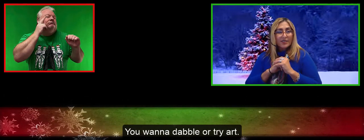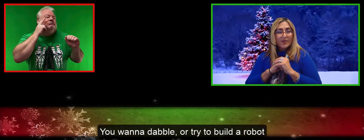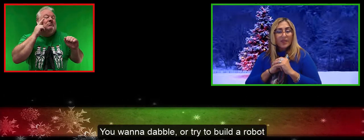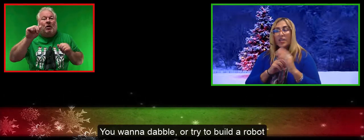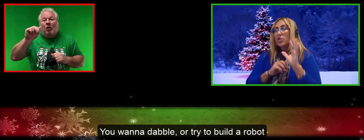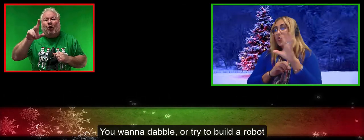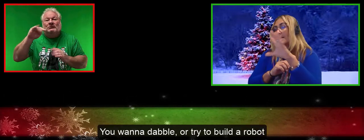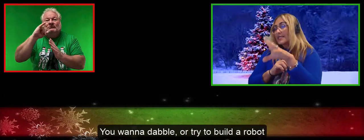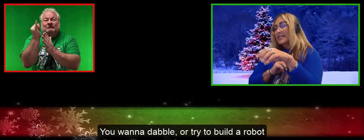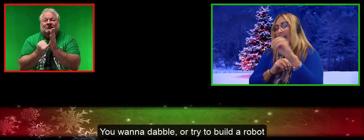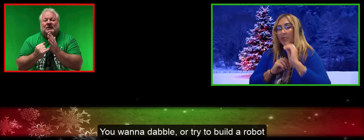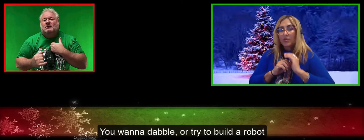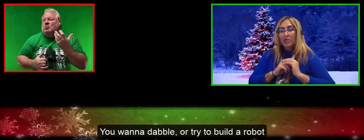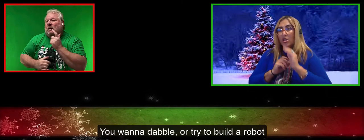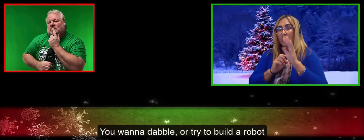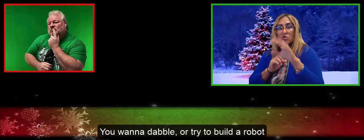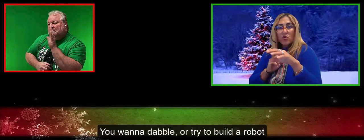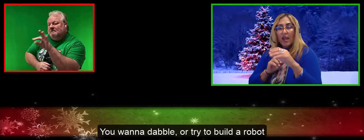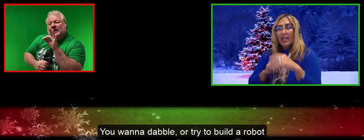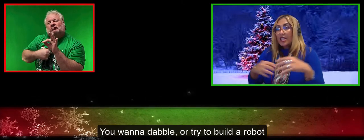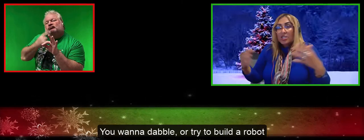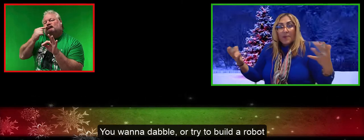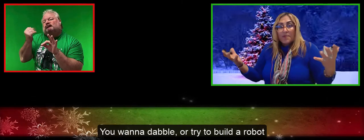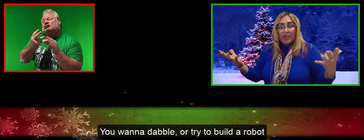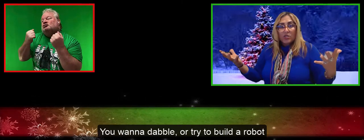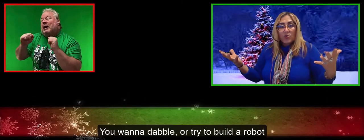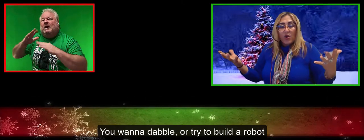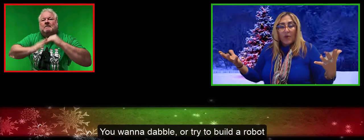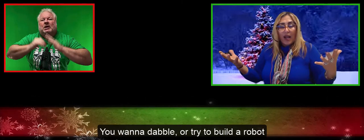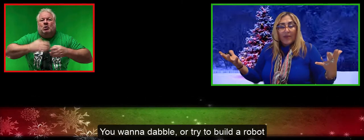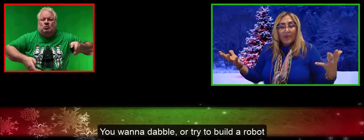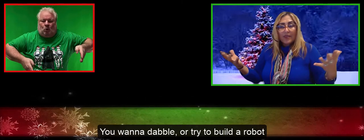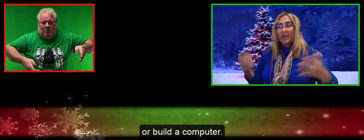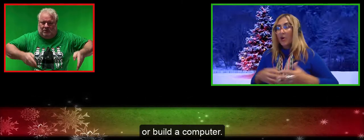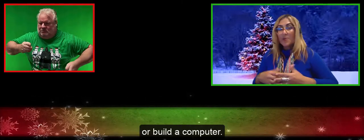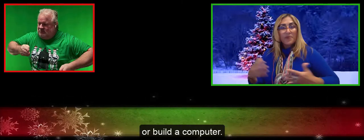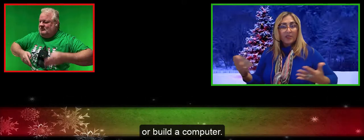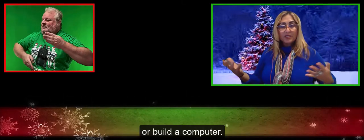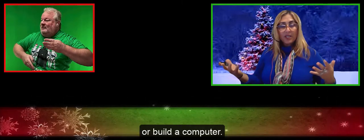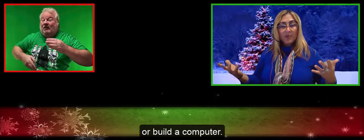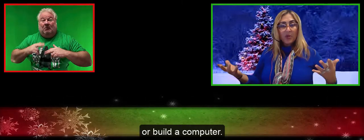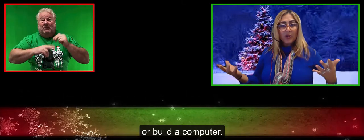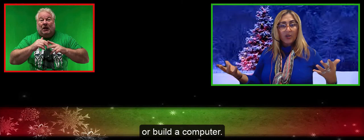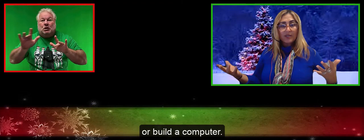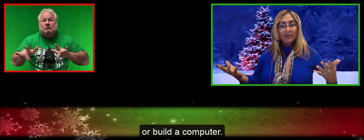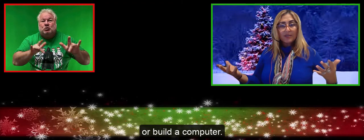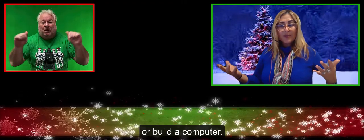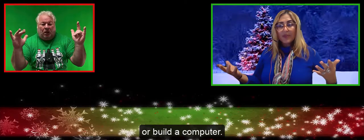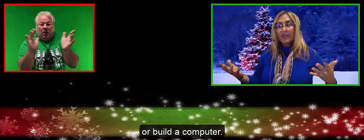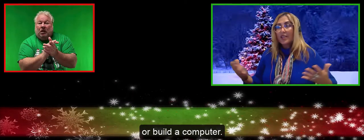art. You want to dabble or try to build a robot or build a